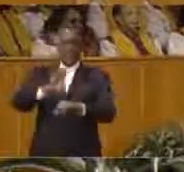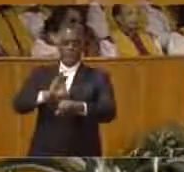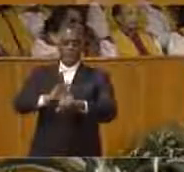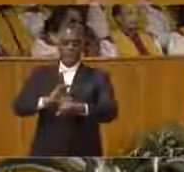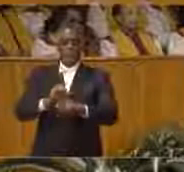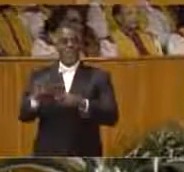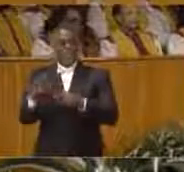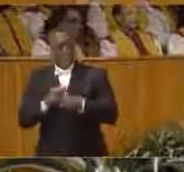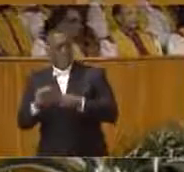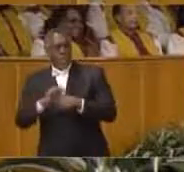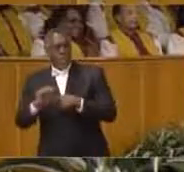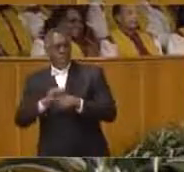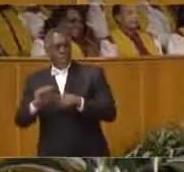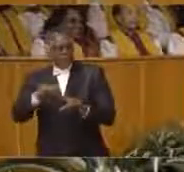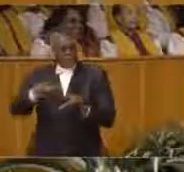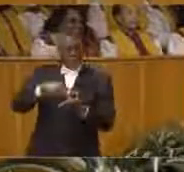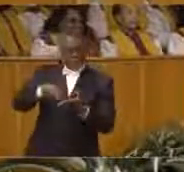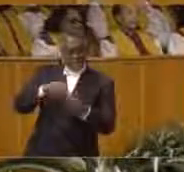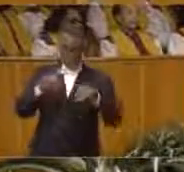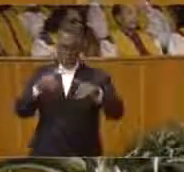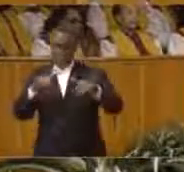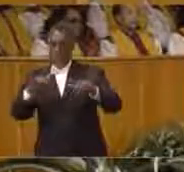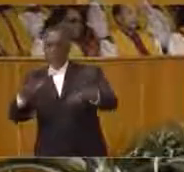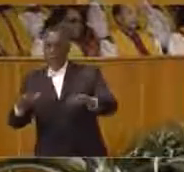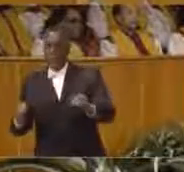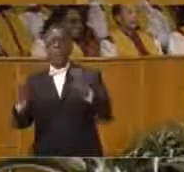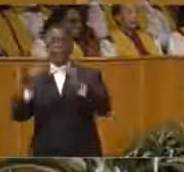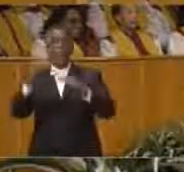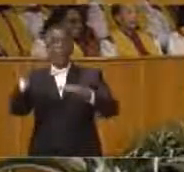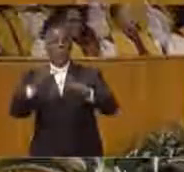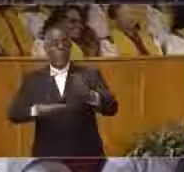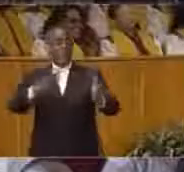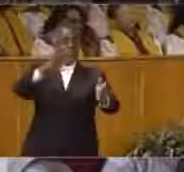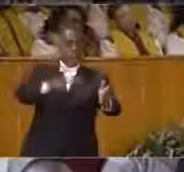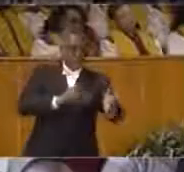because they practiced their choreography more than they rehearsed their song.